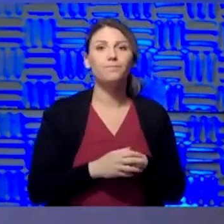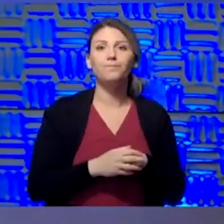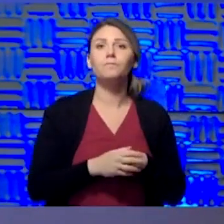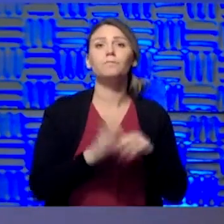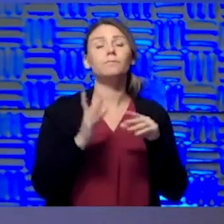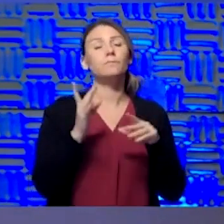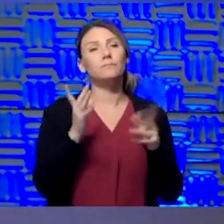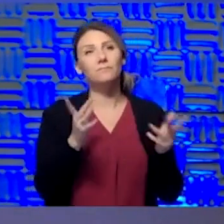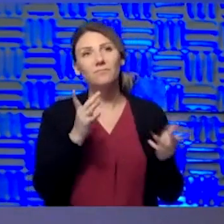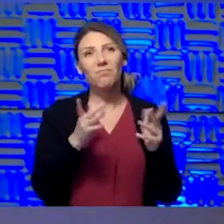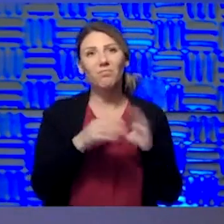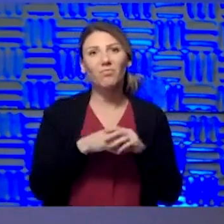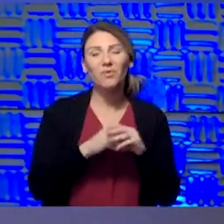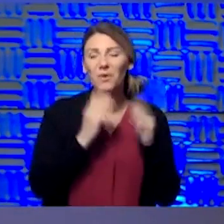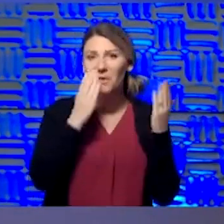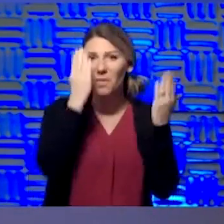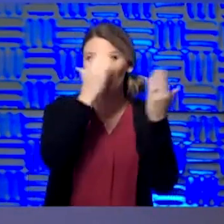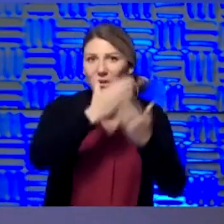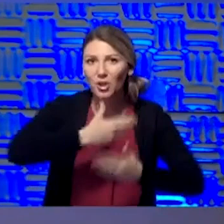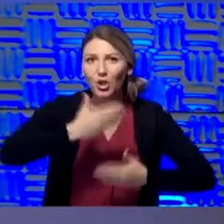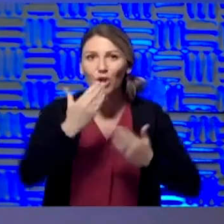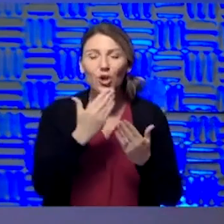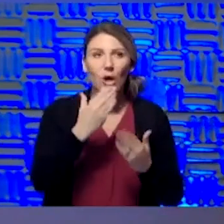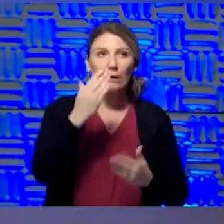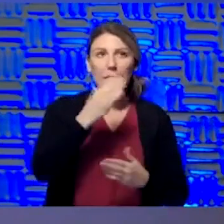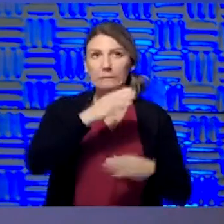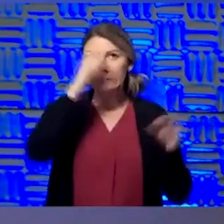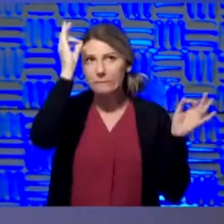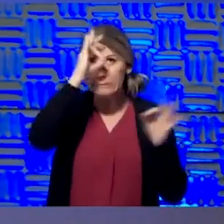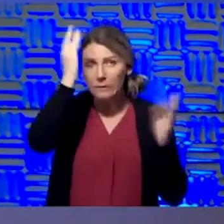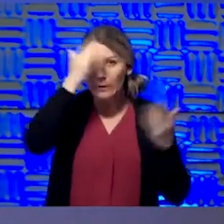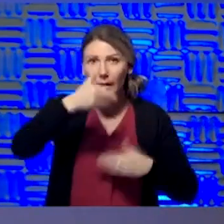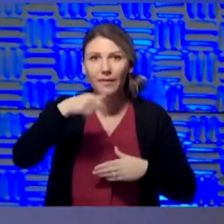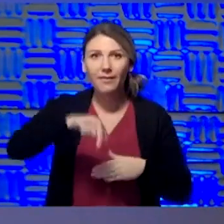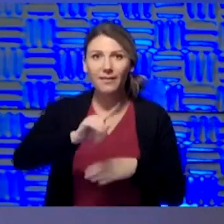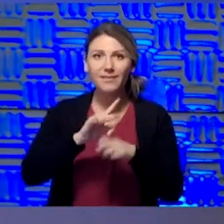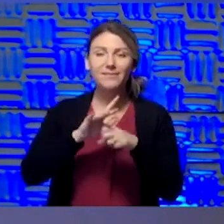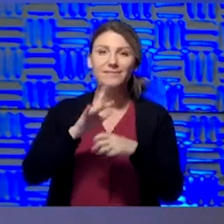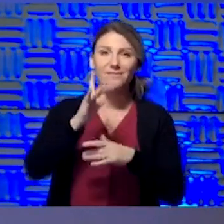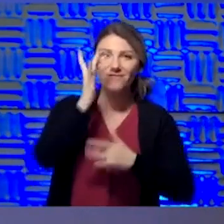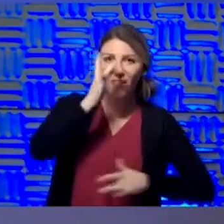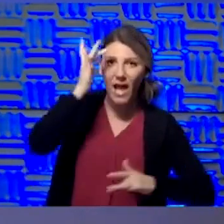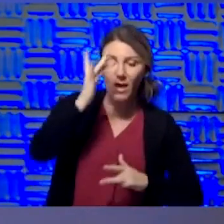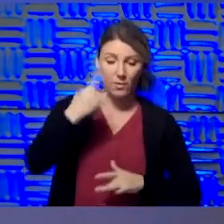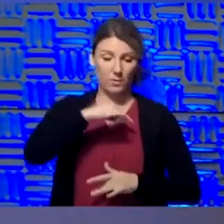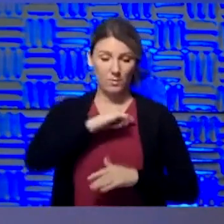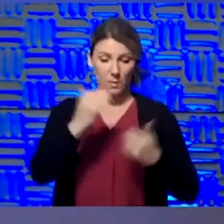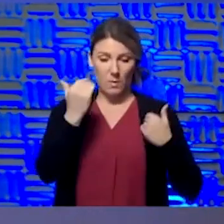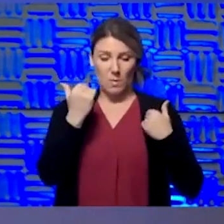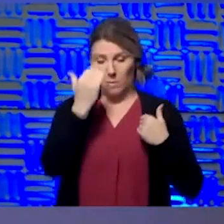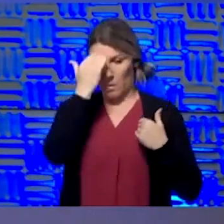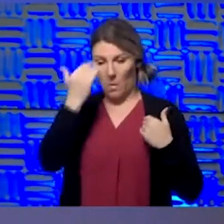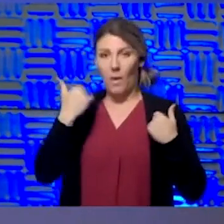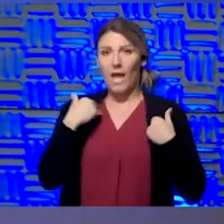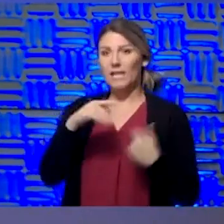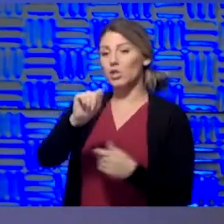amazingly dark immunology of this virus. Just as we know that the virus has tropism for